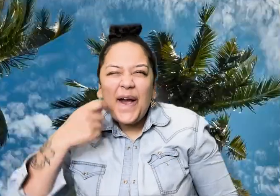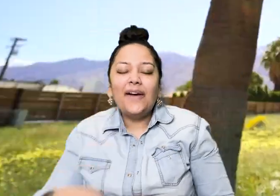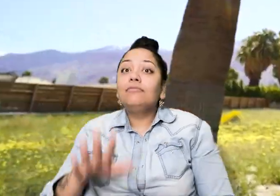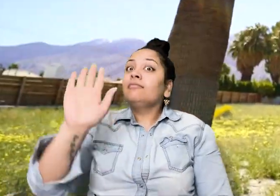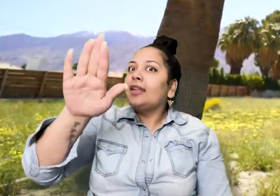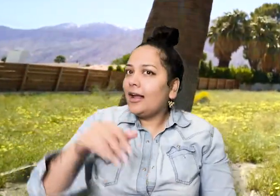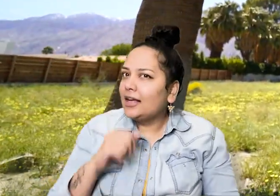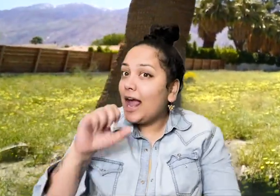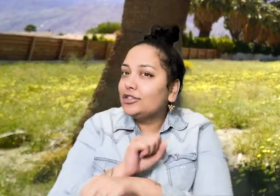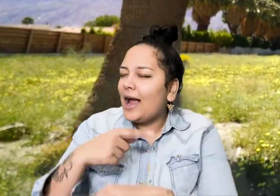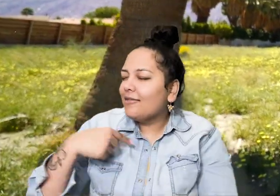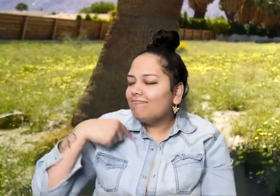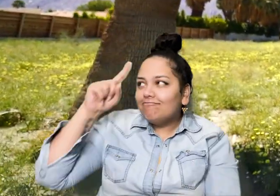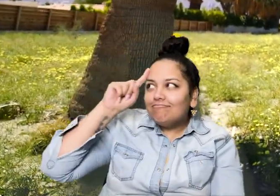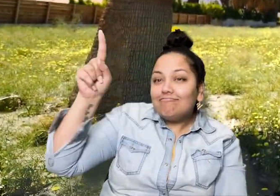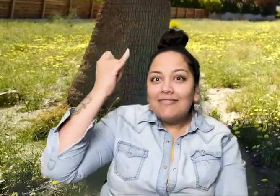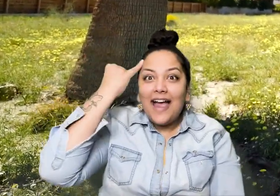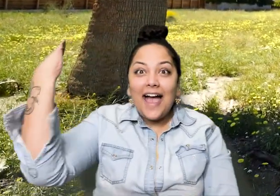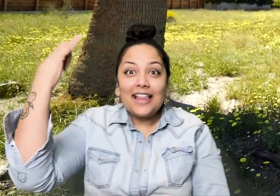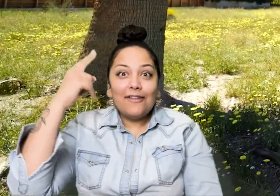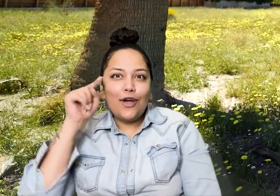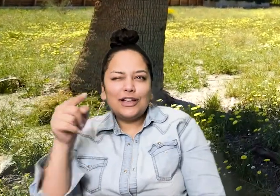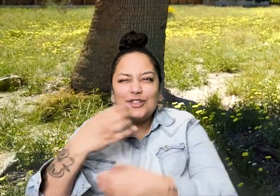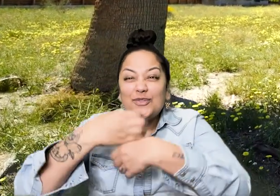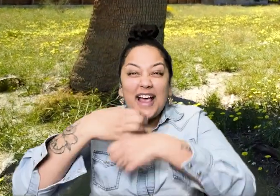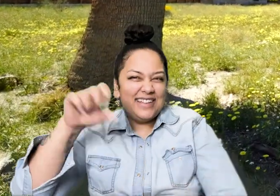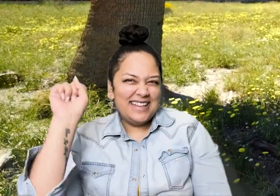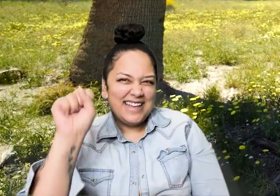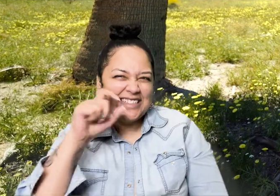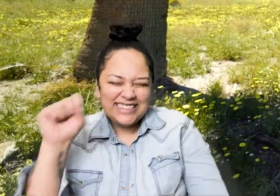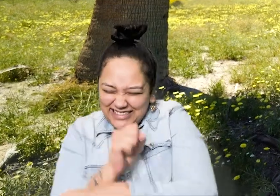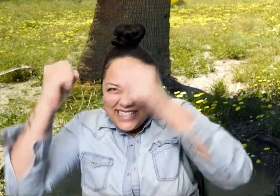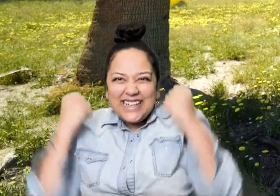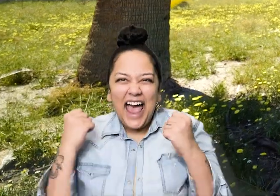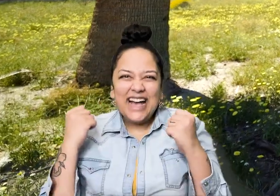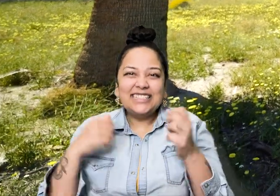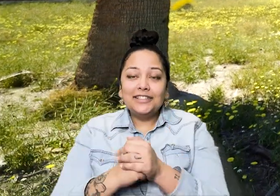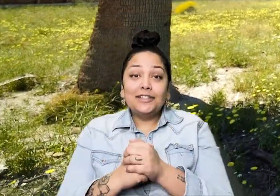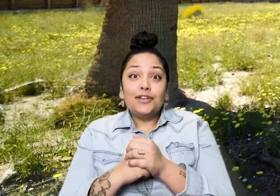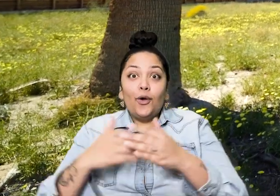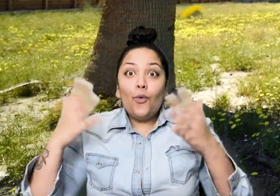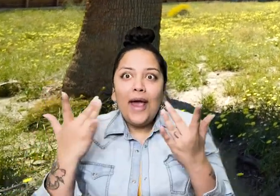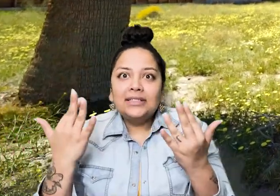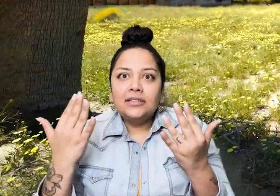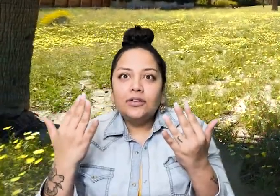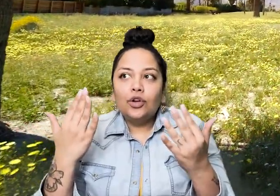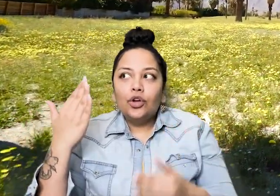that cool? Hey, actually, that gives me a clever idea for a Crafternoon.